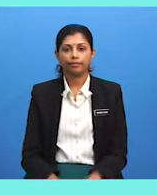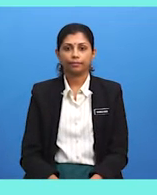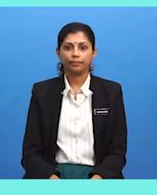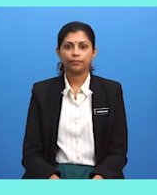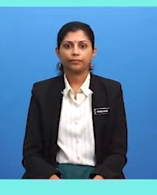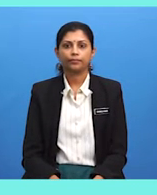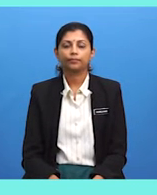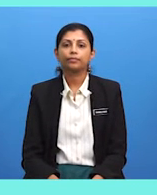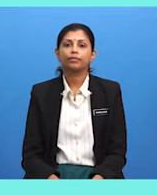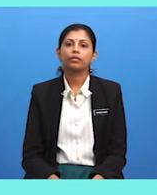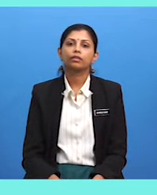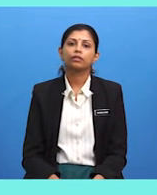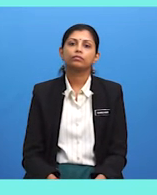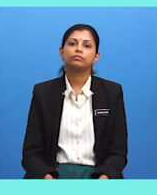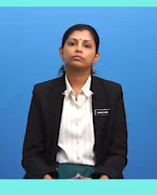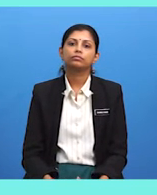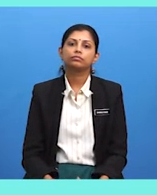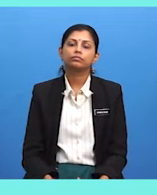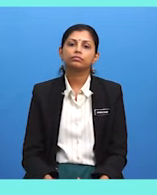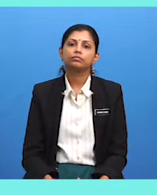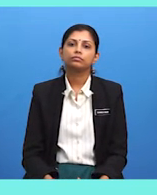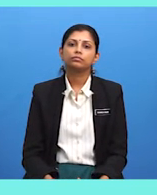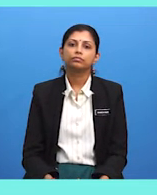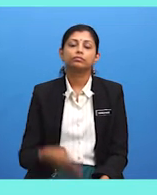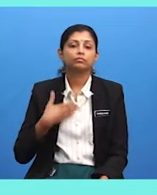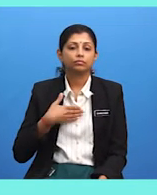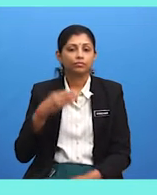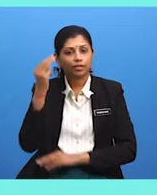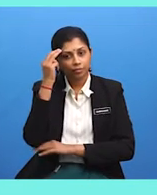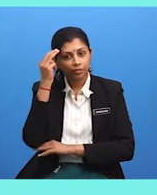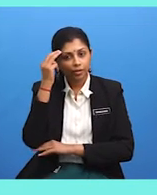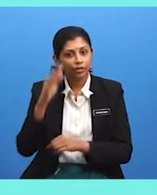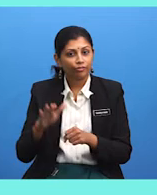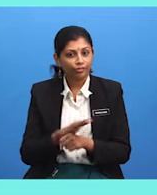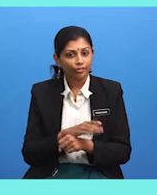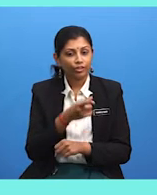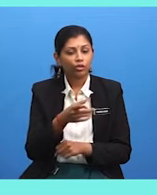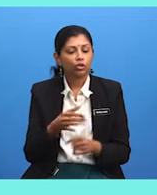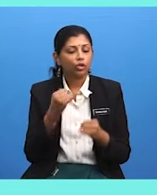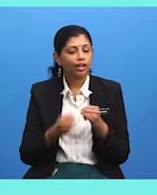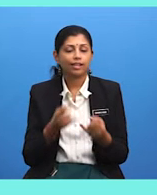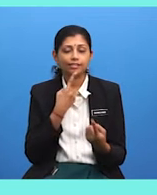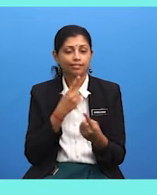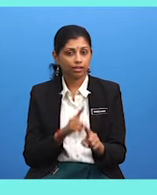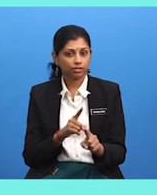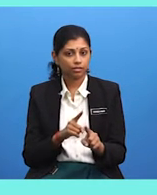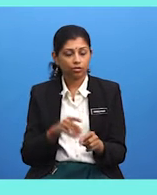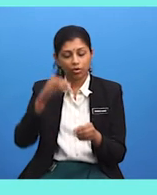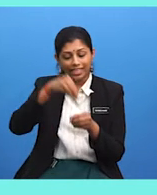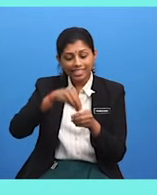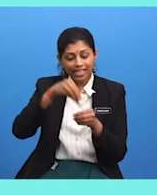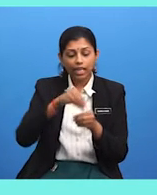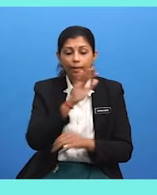them to the provided spaces in the questions. Please be mindful your final answers must only be written in the